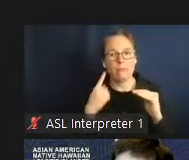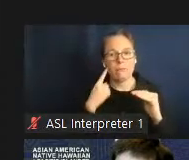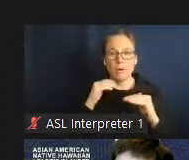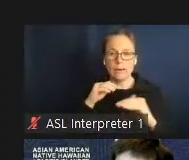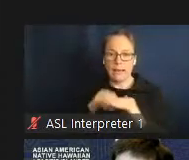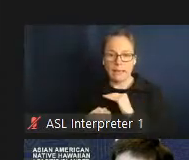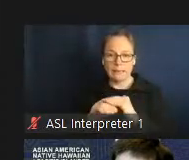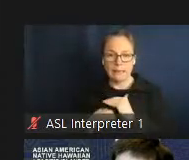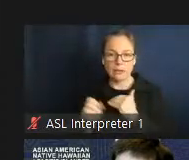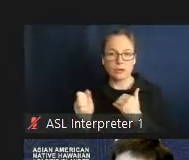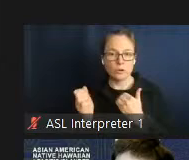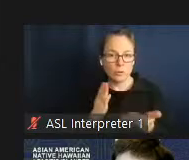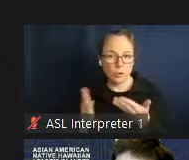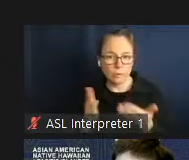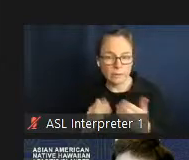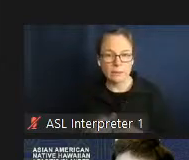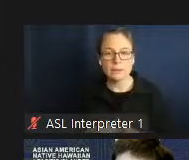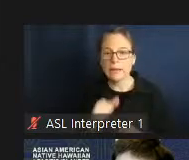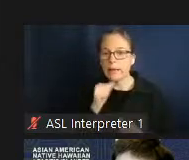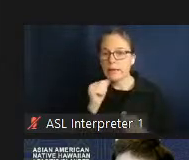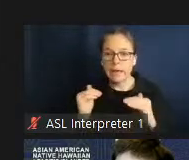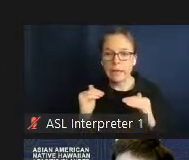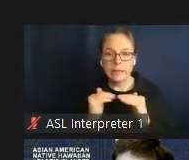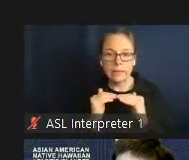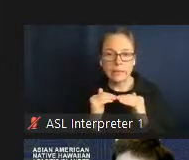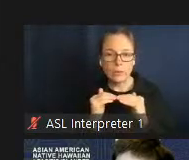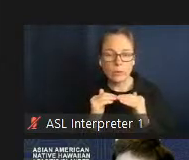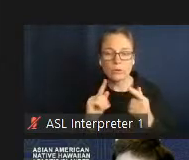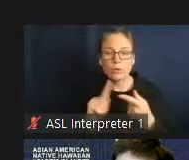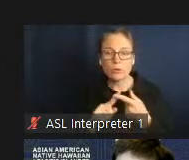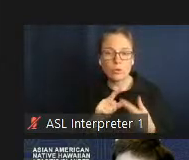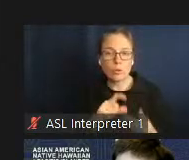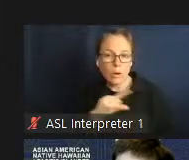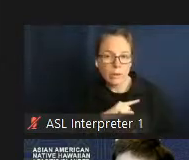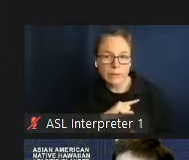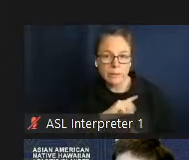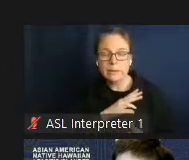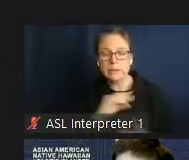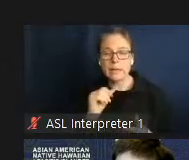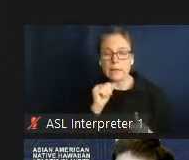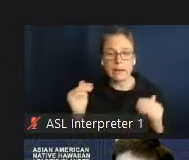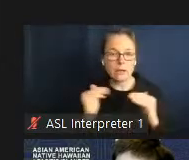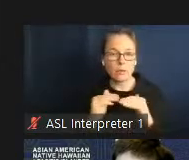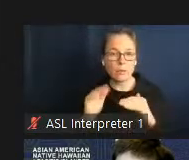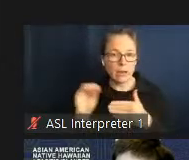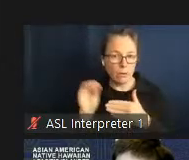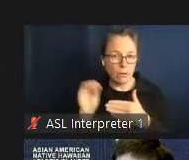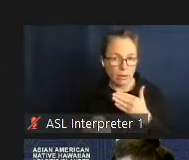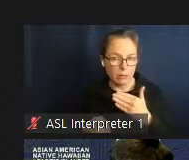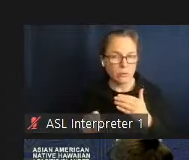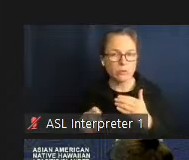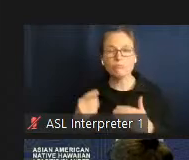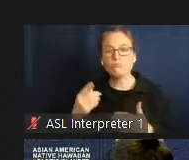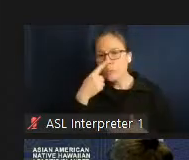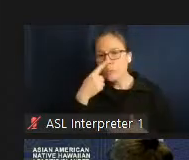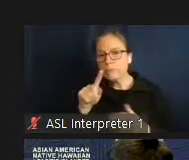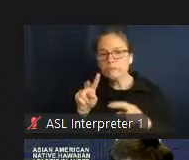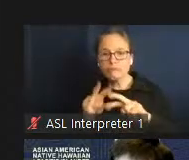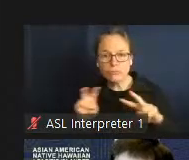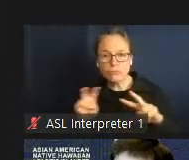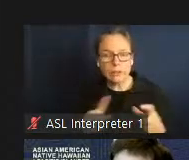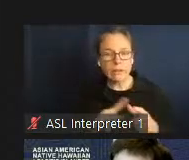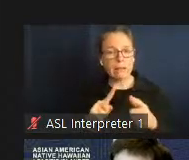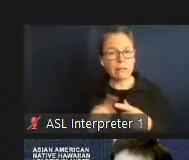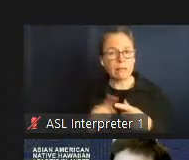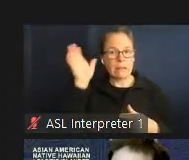services, quality of services, and outcomes. And then, as was mentioned earlier, to listen deeply to